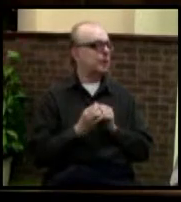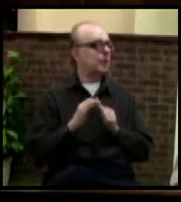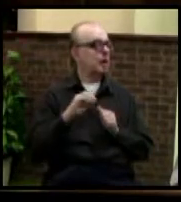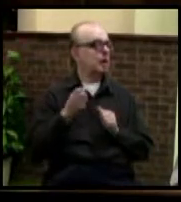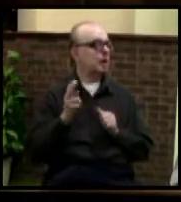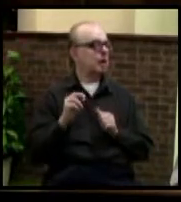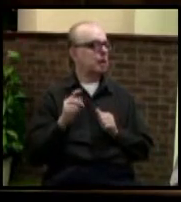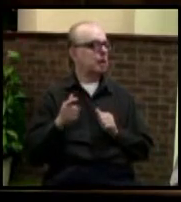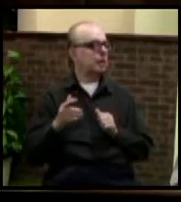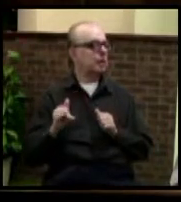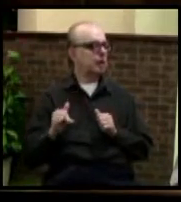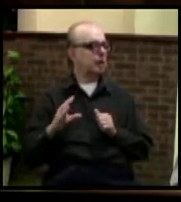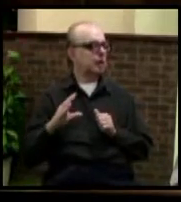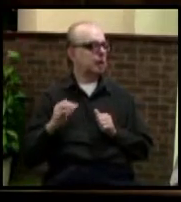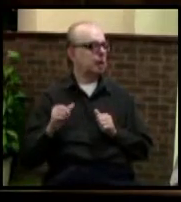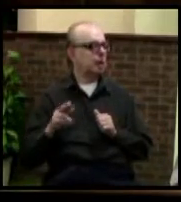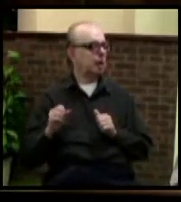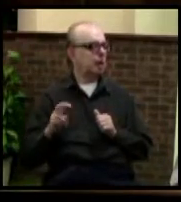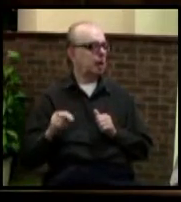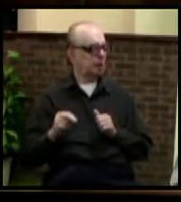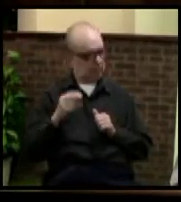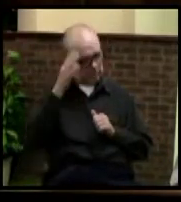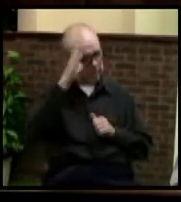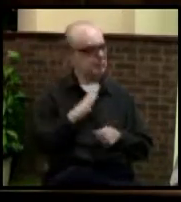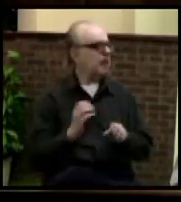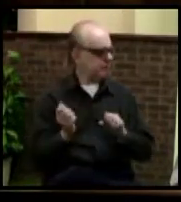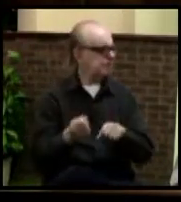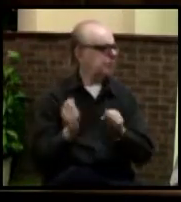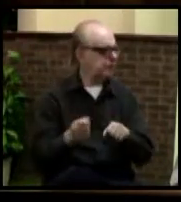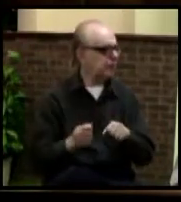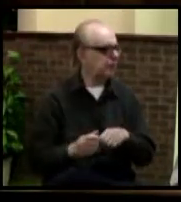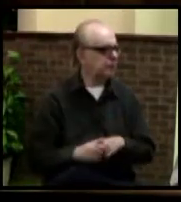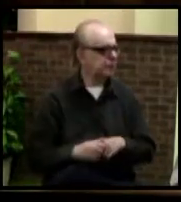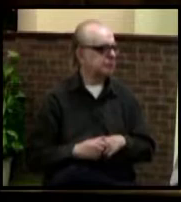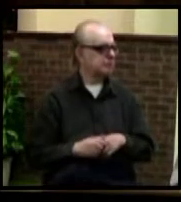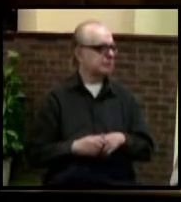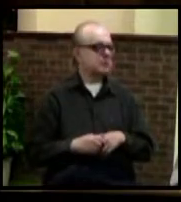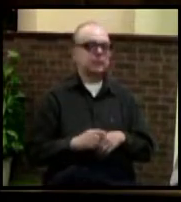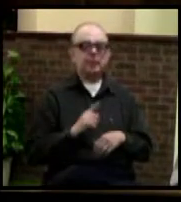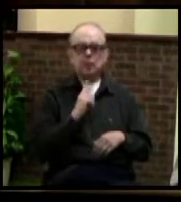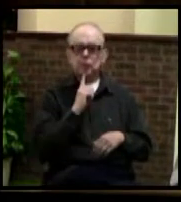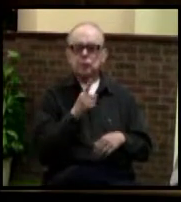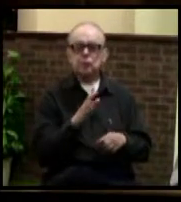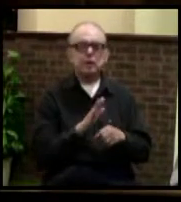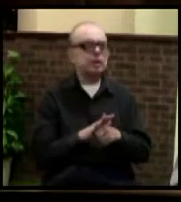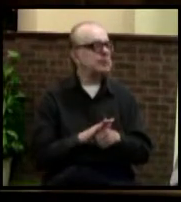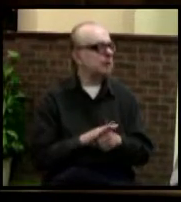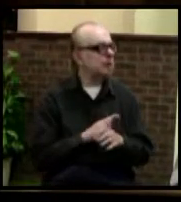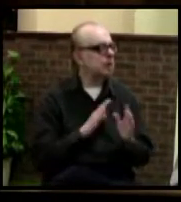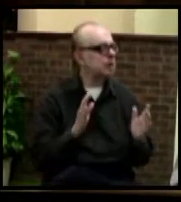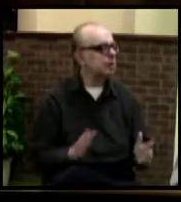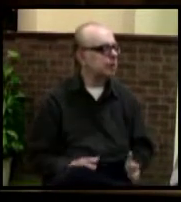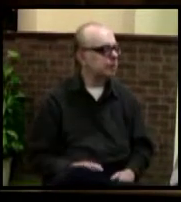And Earl Hershiser was a committed Christian.